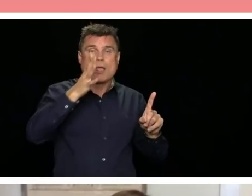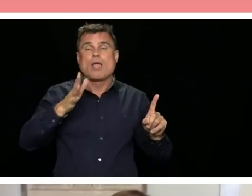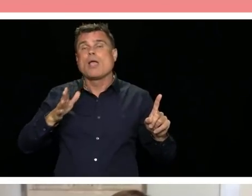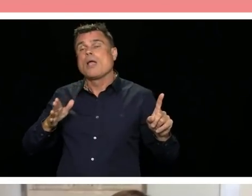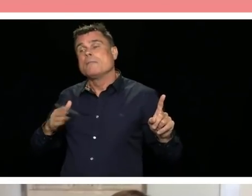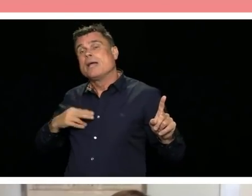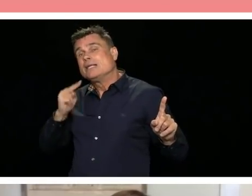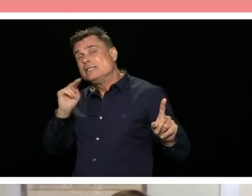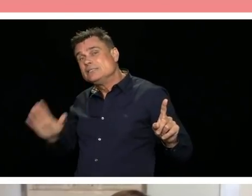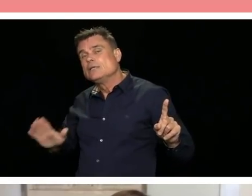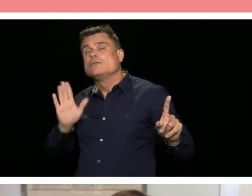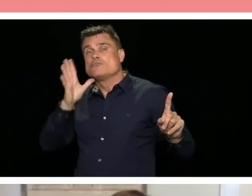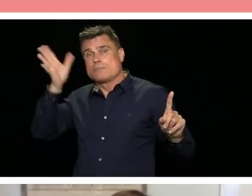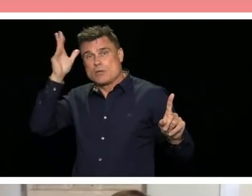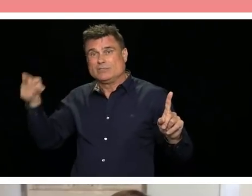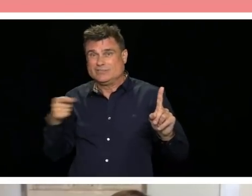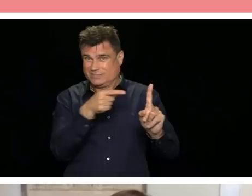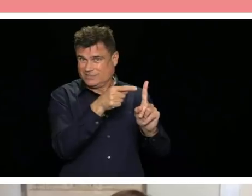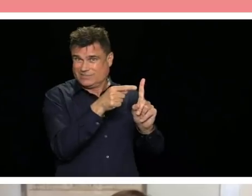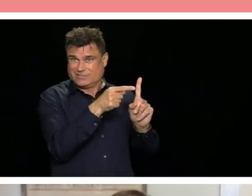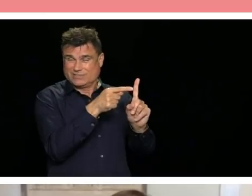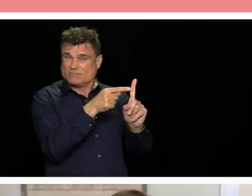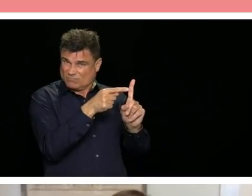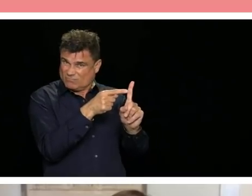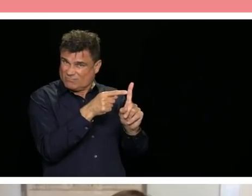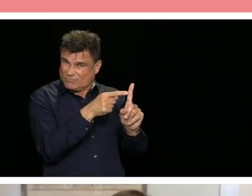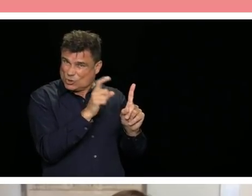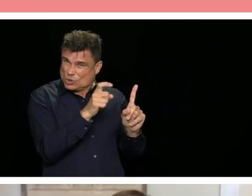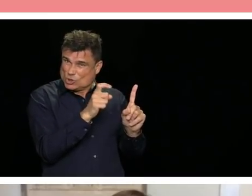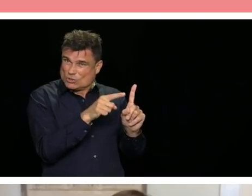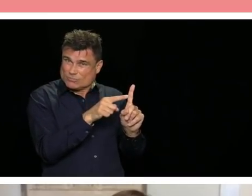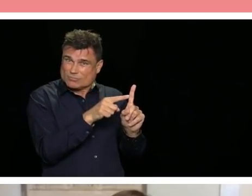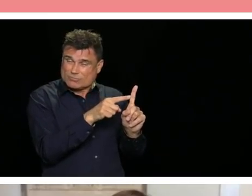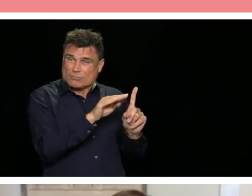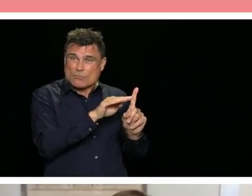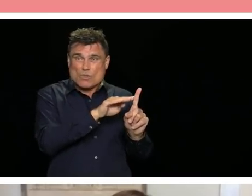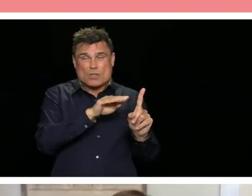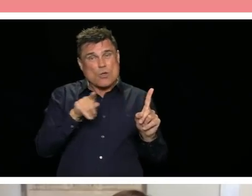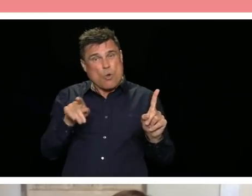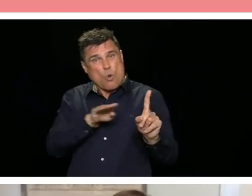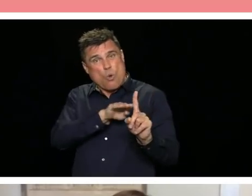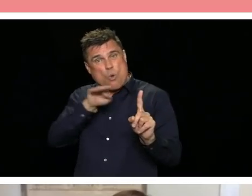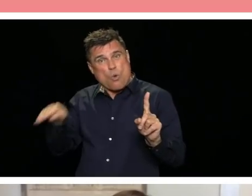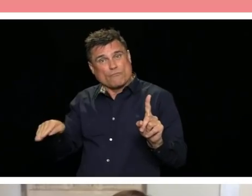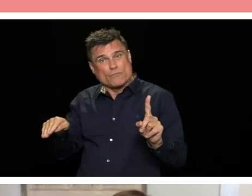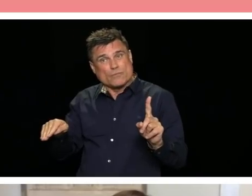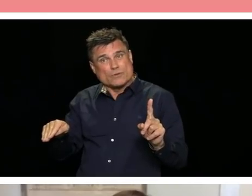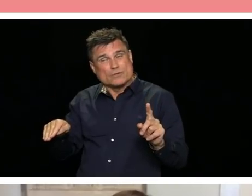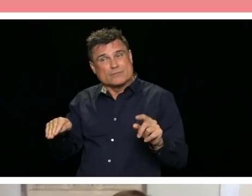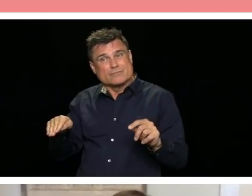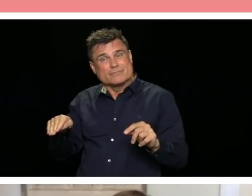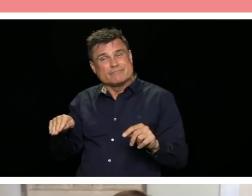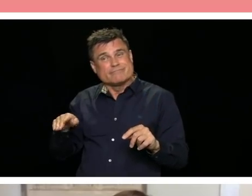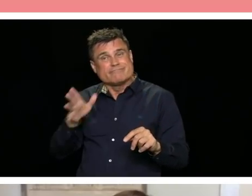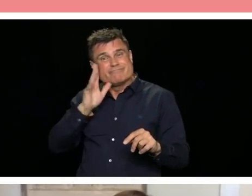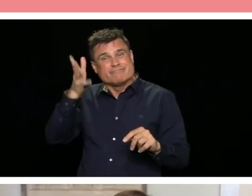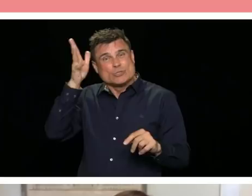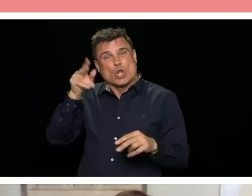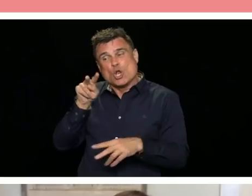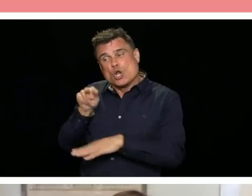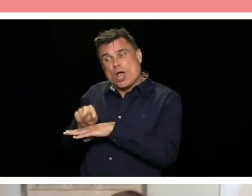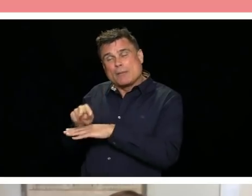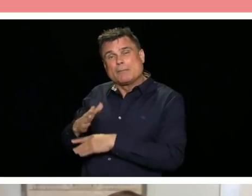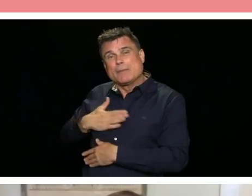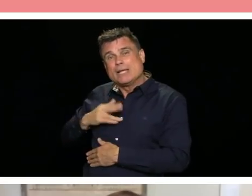in a school setting or in a childcare setting that my sister feels comfortable with and feels is safe, then